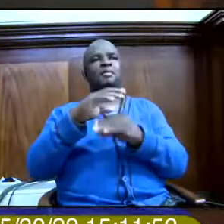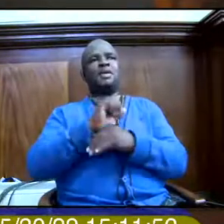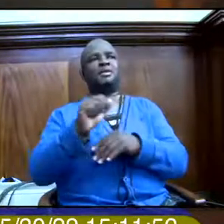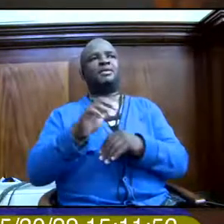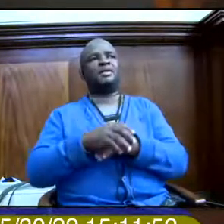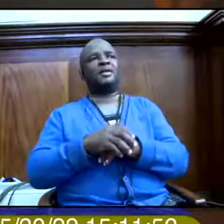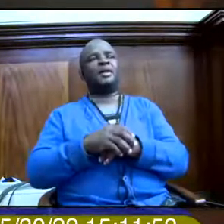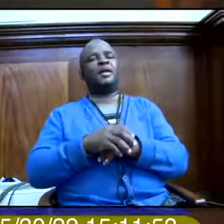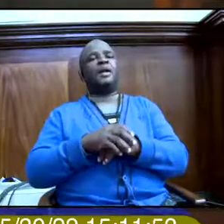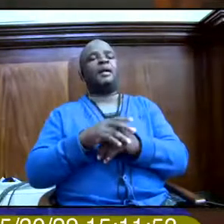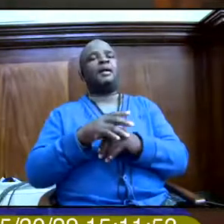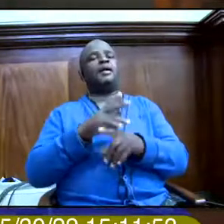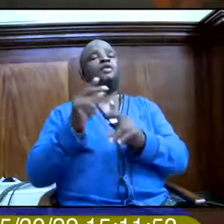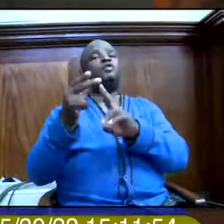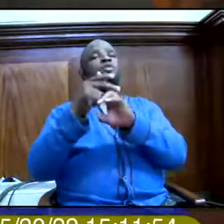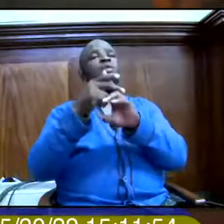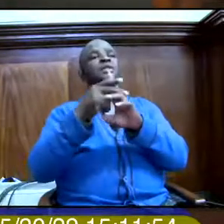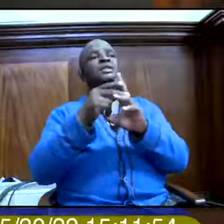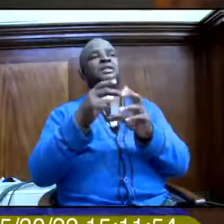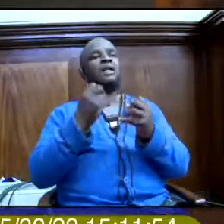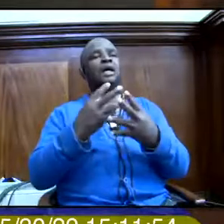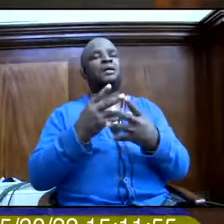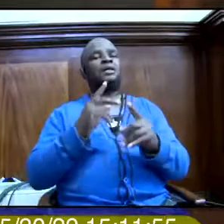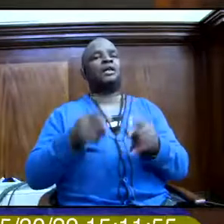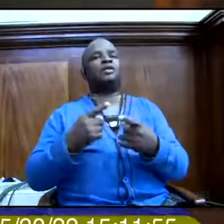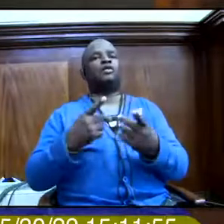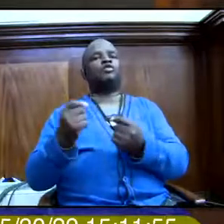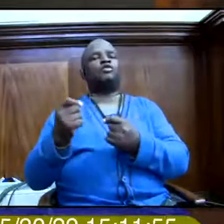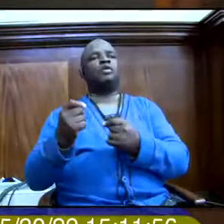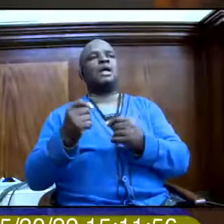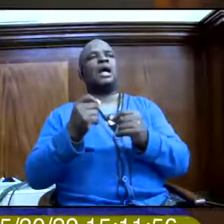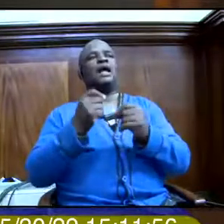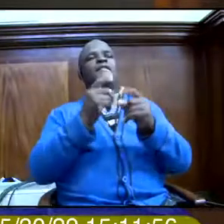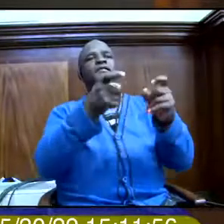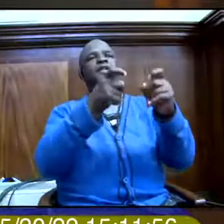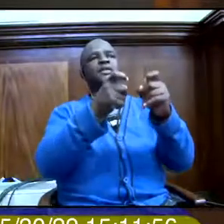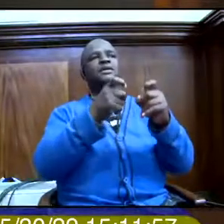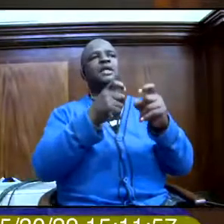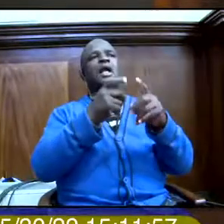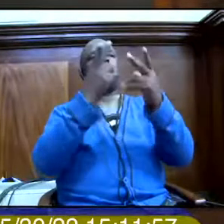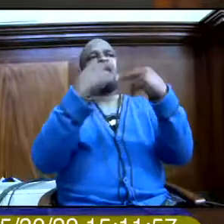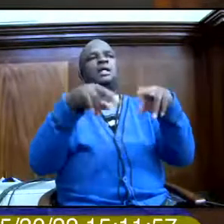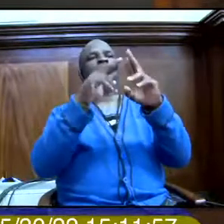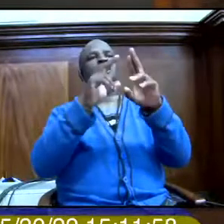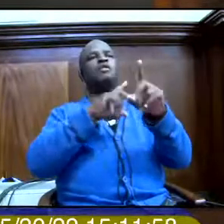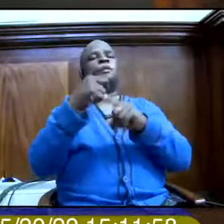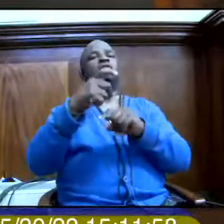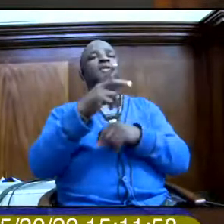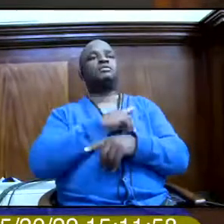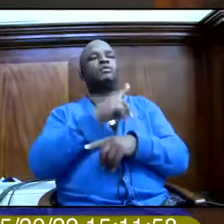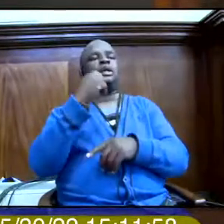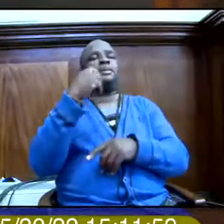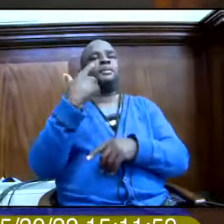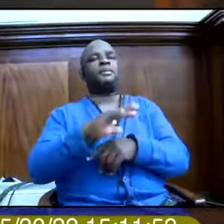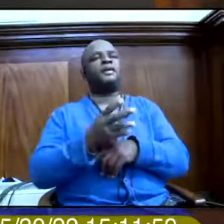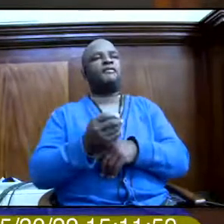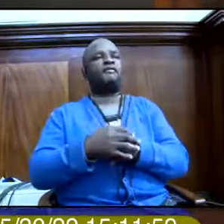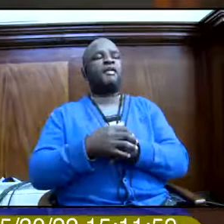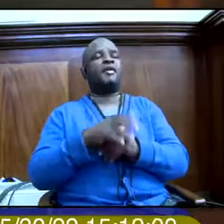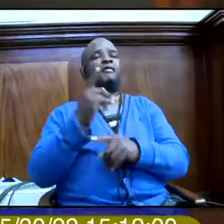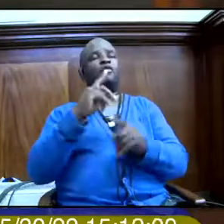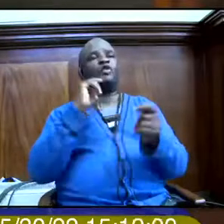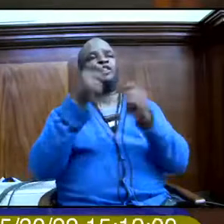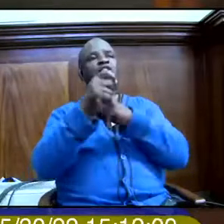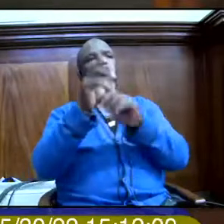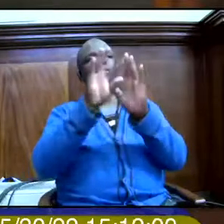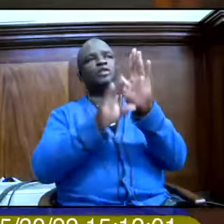many units cannot call an agent and special national congress which is extremely costly to amend